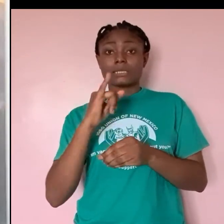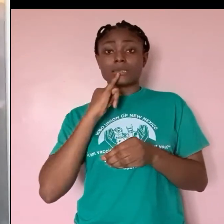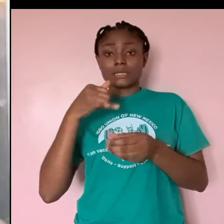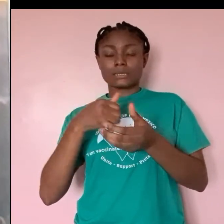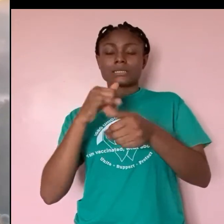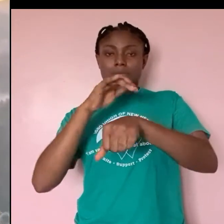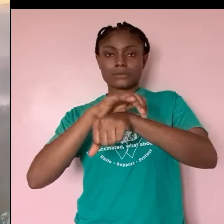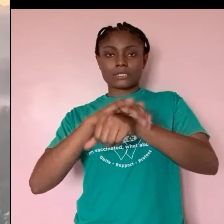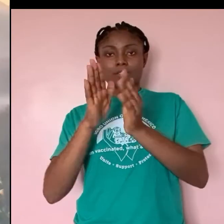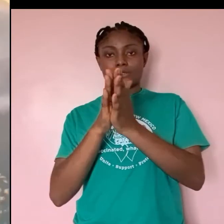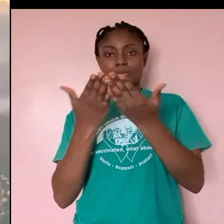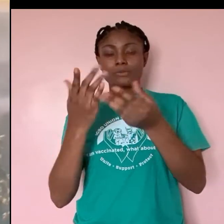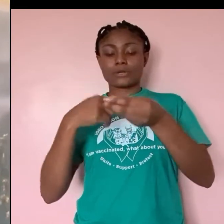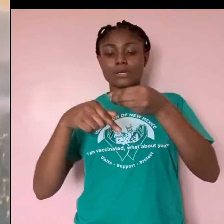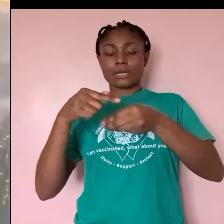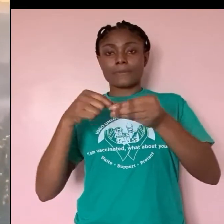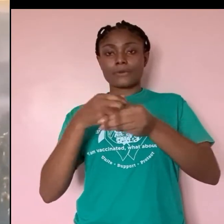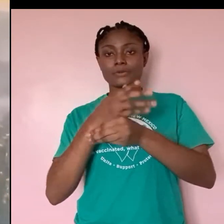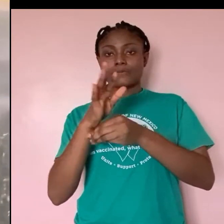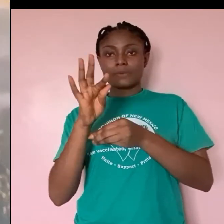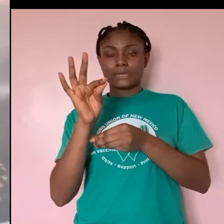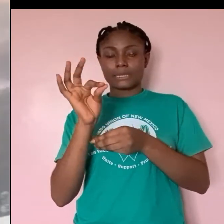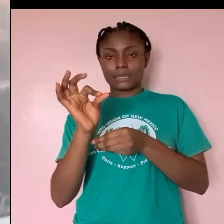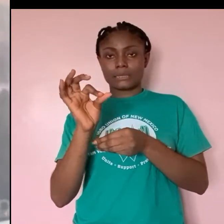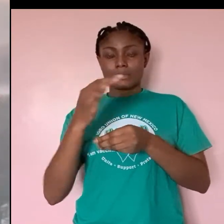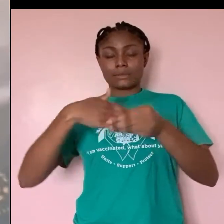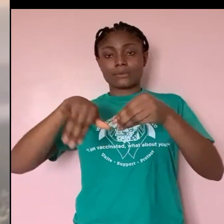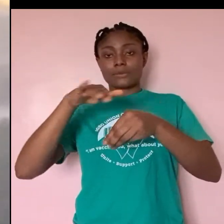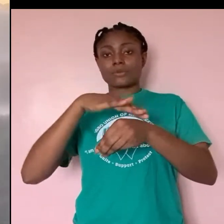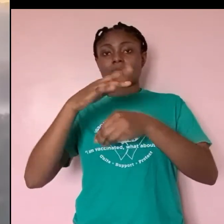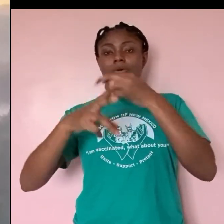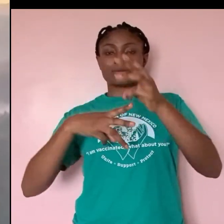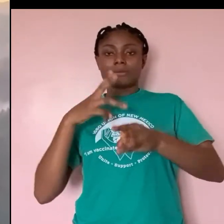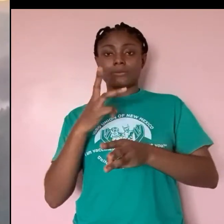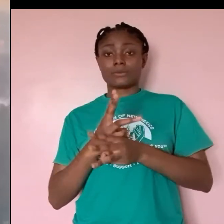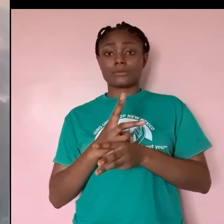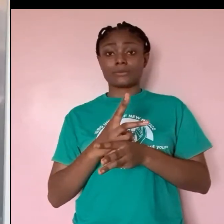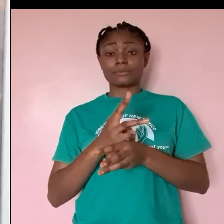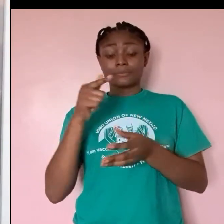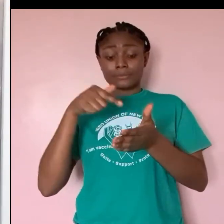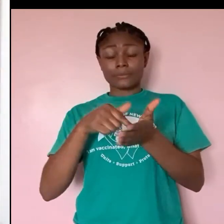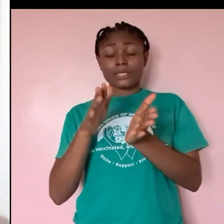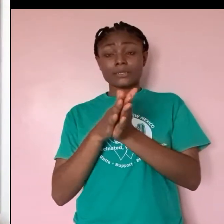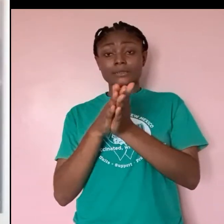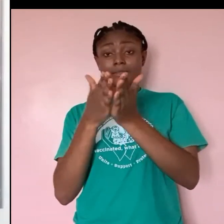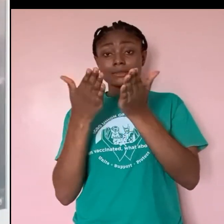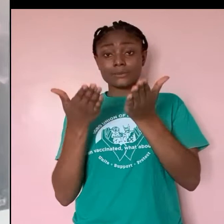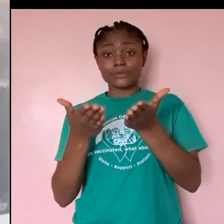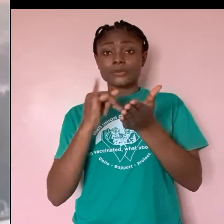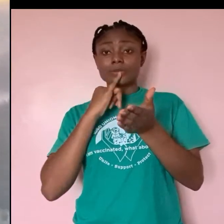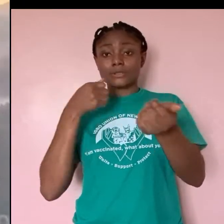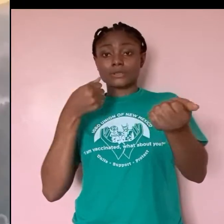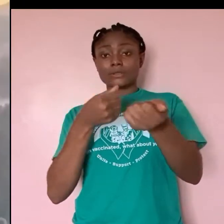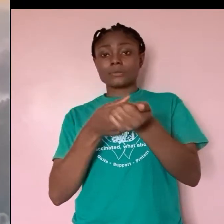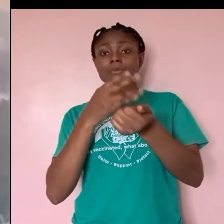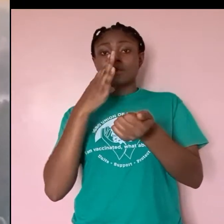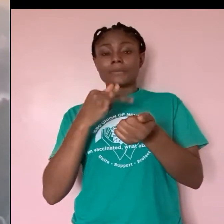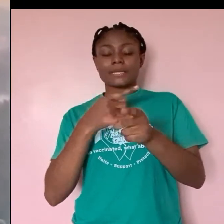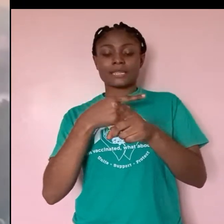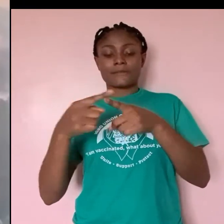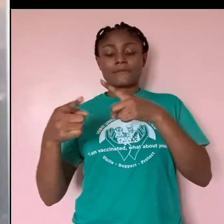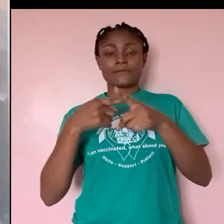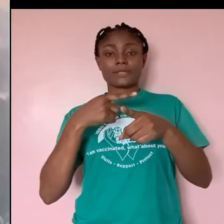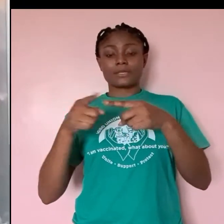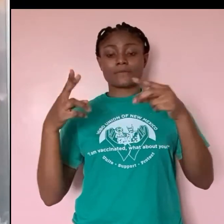book for about COVID for children all over the world. My Hero Is You is sponsored by different